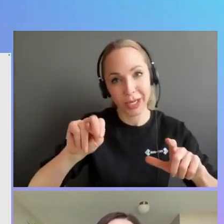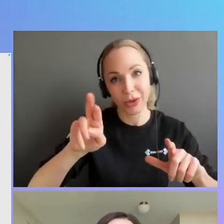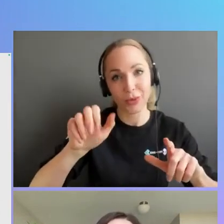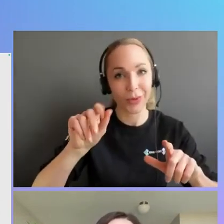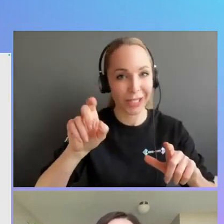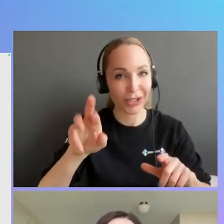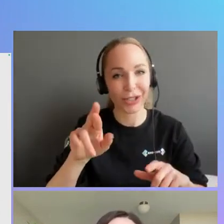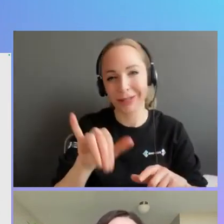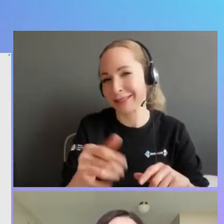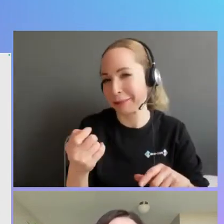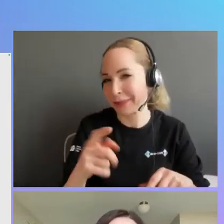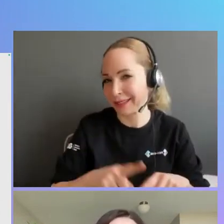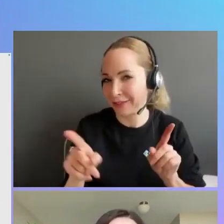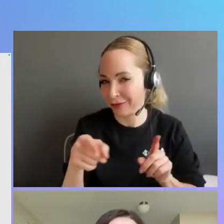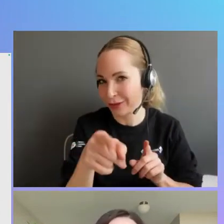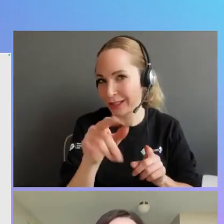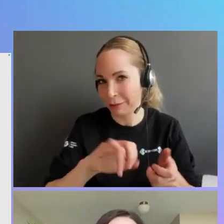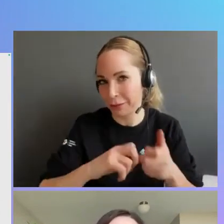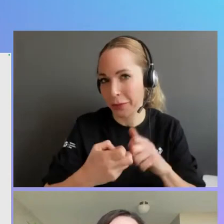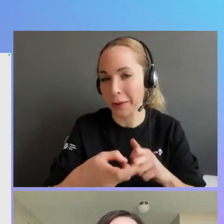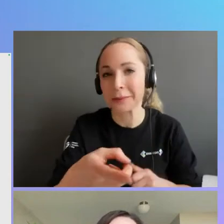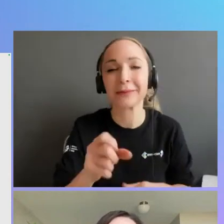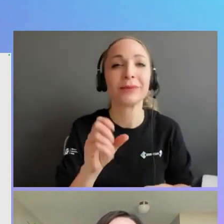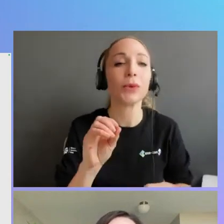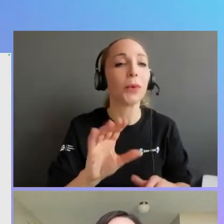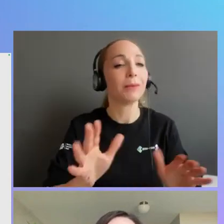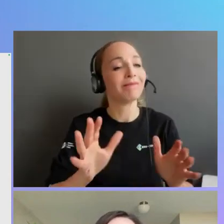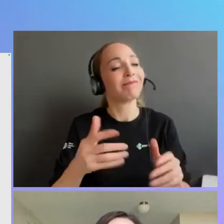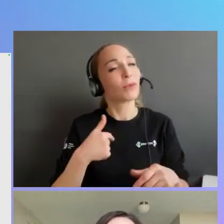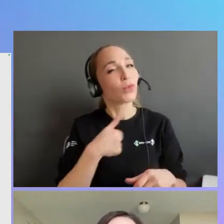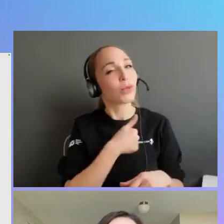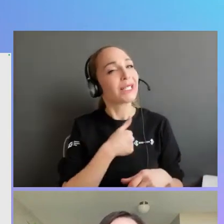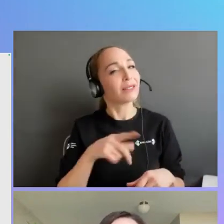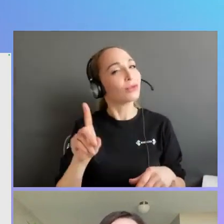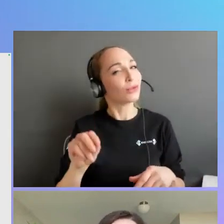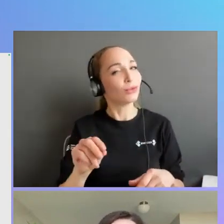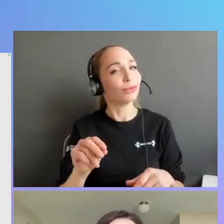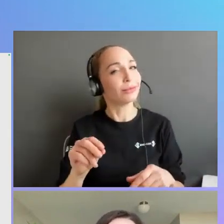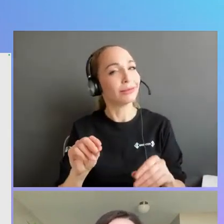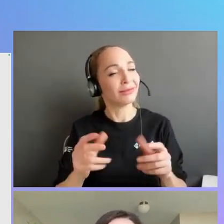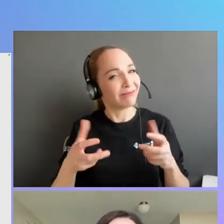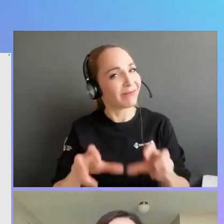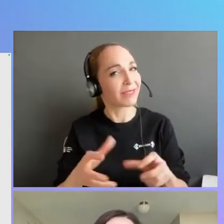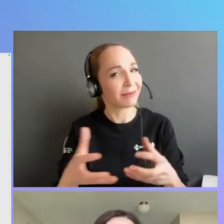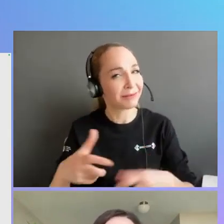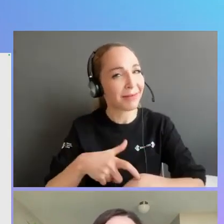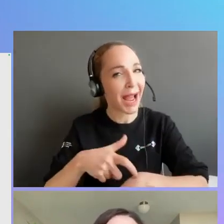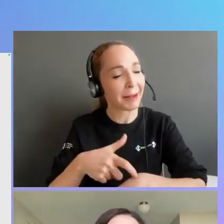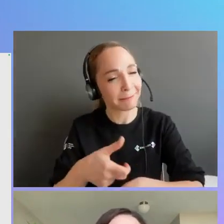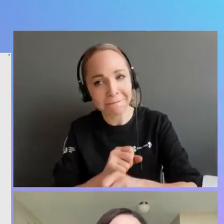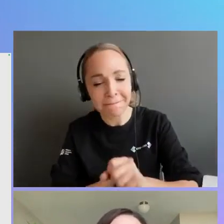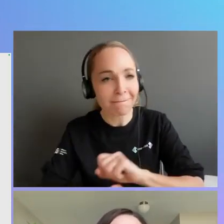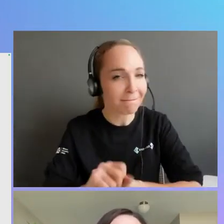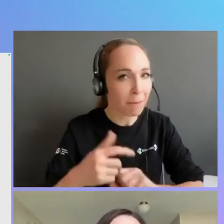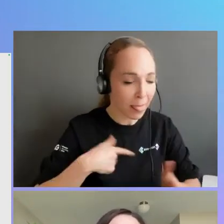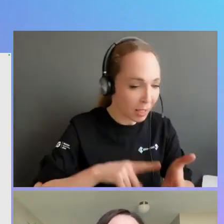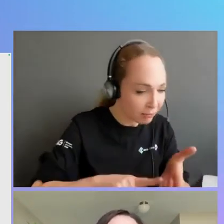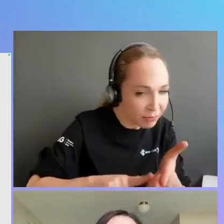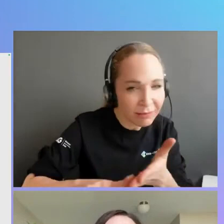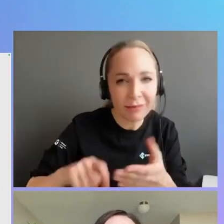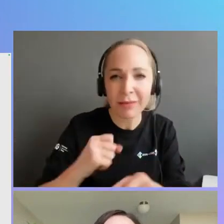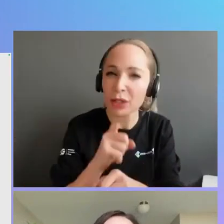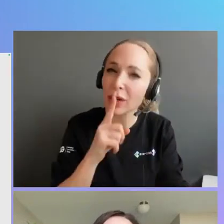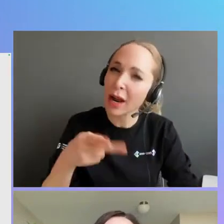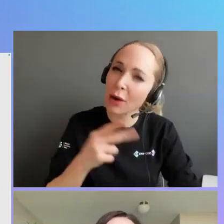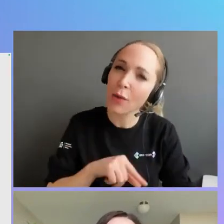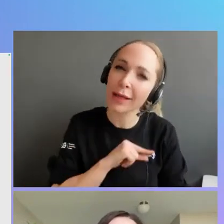lot of due diligence into making sure that our rules are very high quality and that the results you're getting, you can really trust. So we do